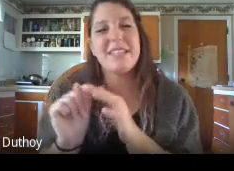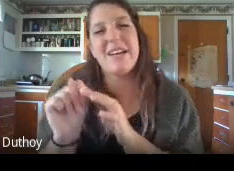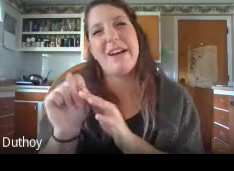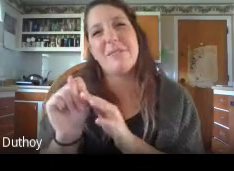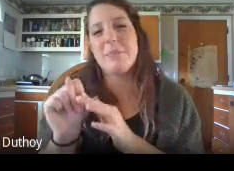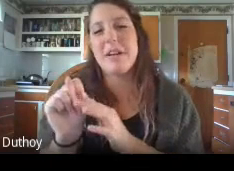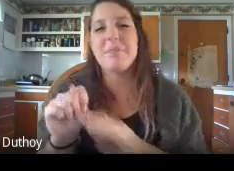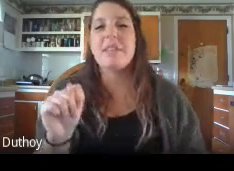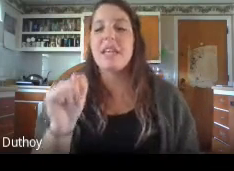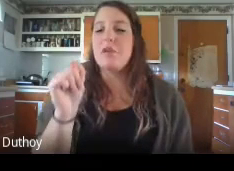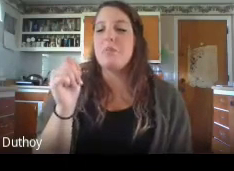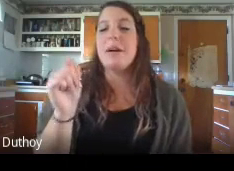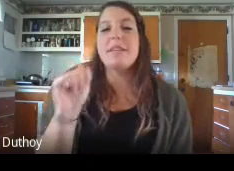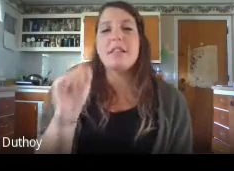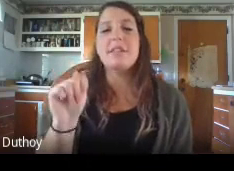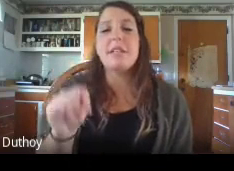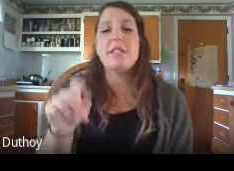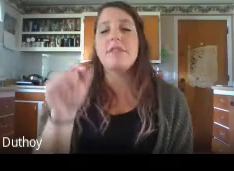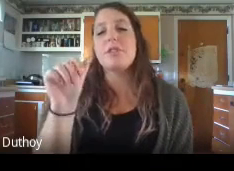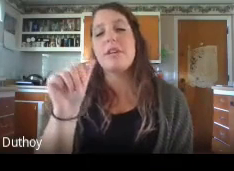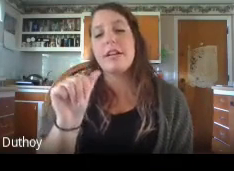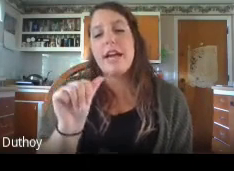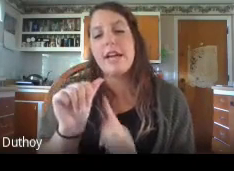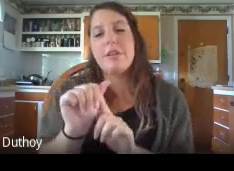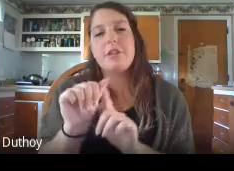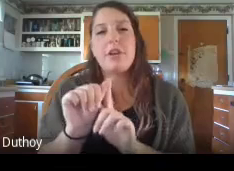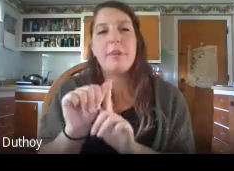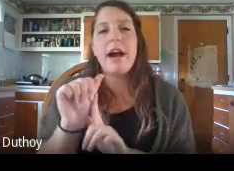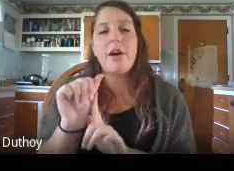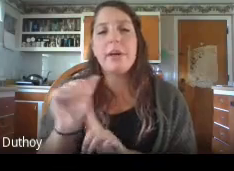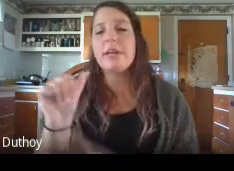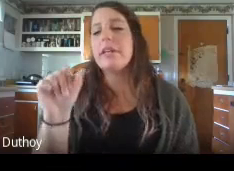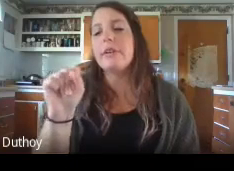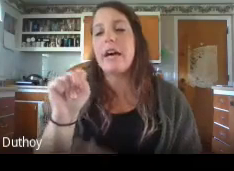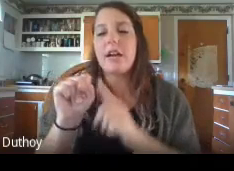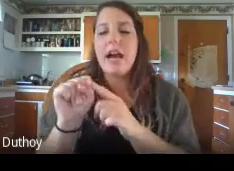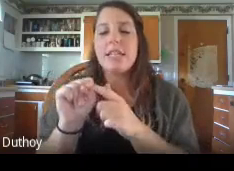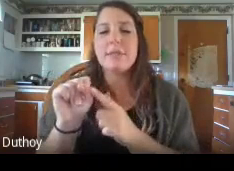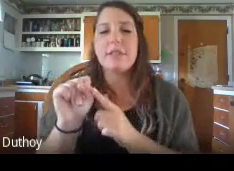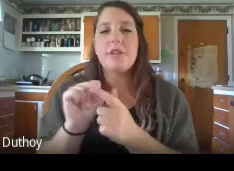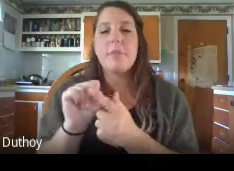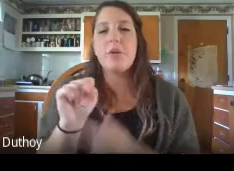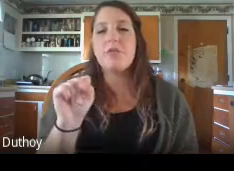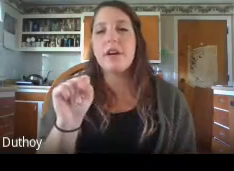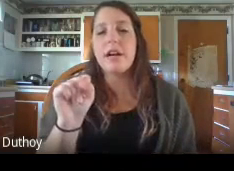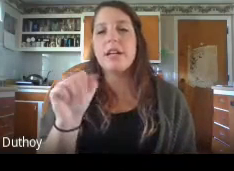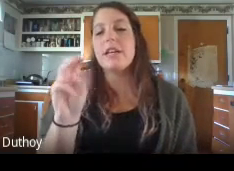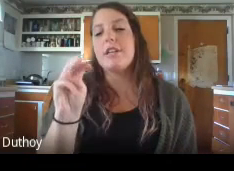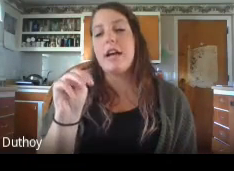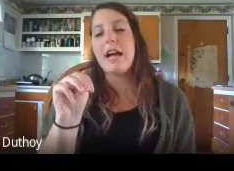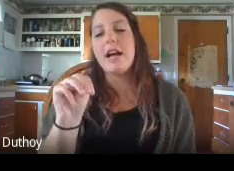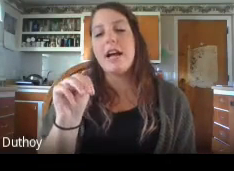it, that's how I remember it. But this also gets confused. You got your A with your thumb out, you got your S with your thumb